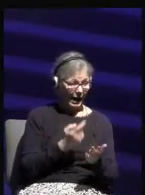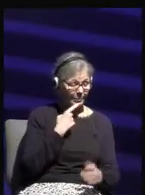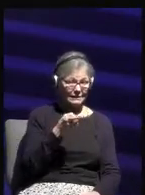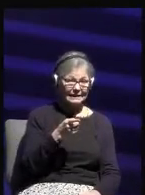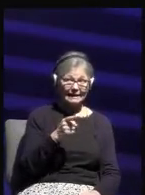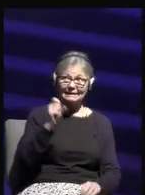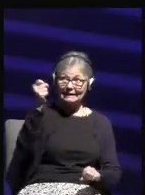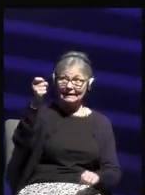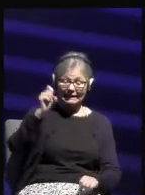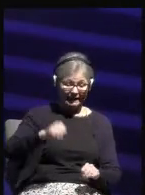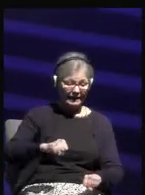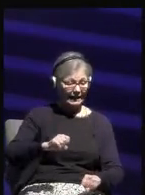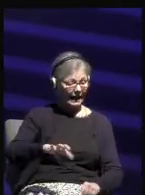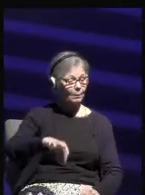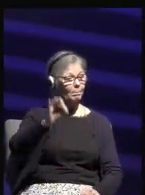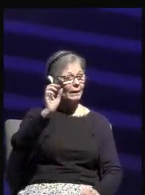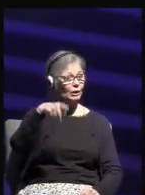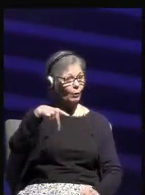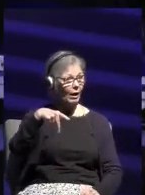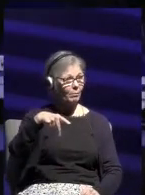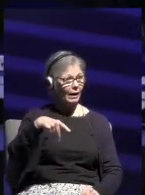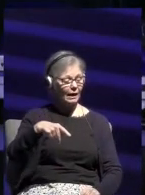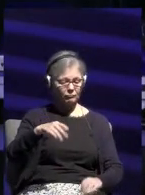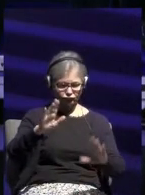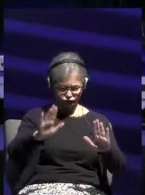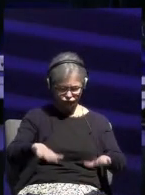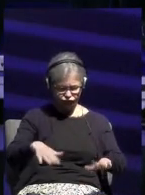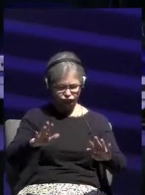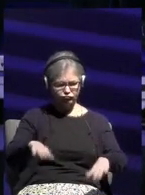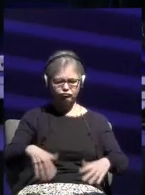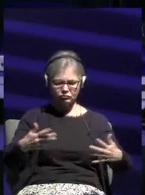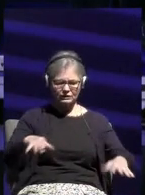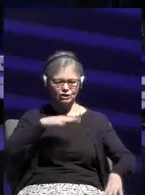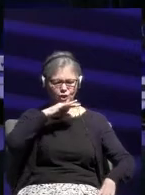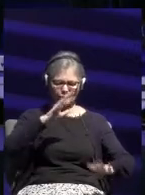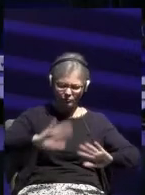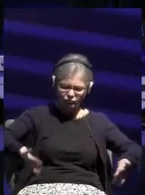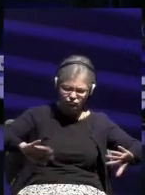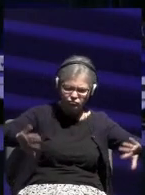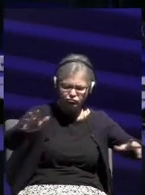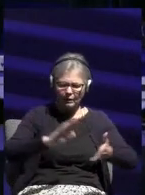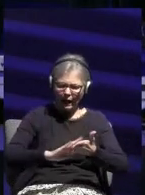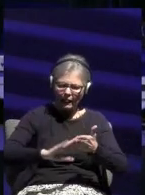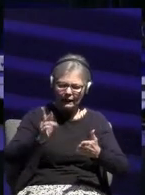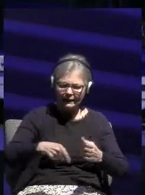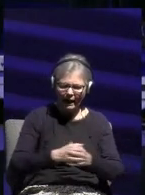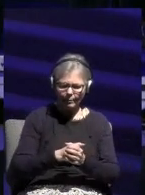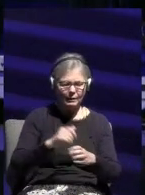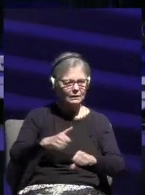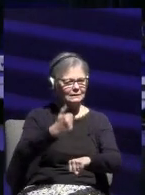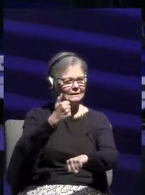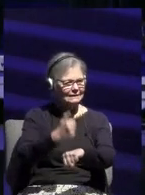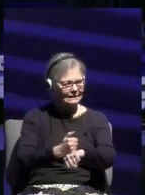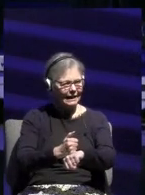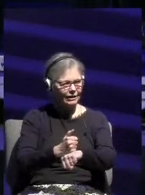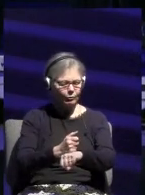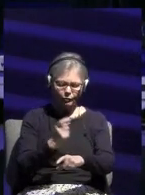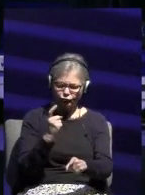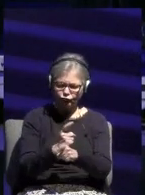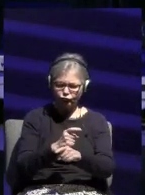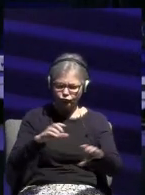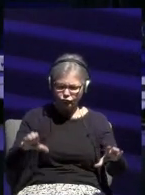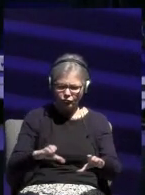us up, but he can dust us off. And not only can he dust us off, but he can set us on solid